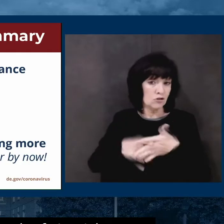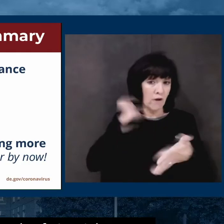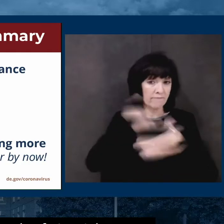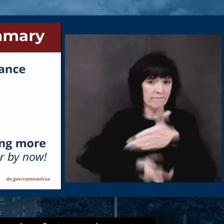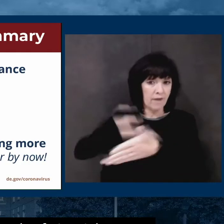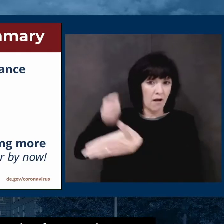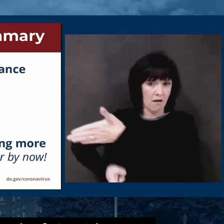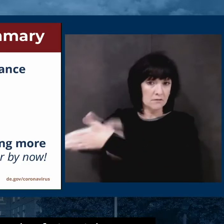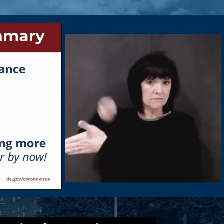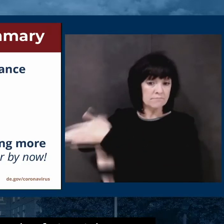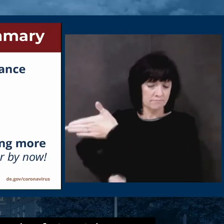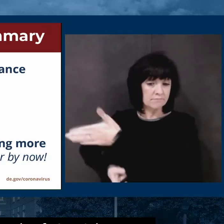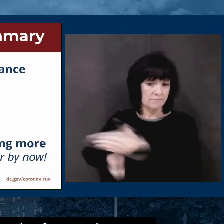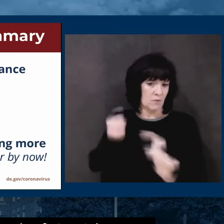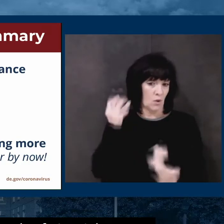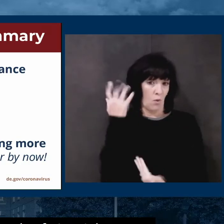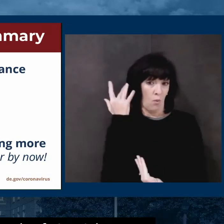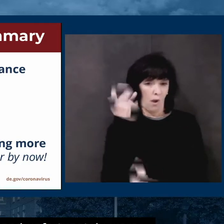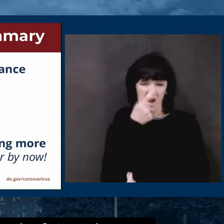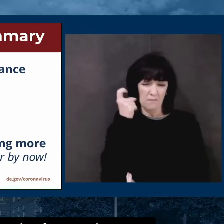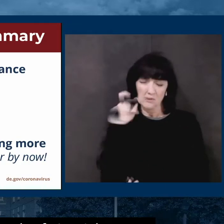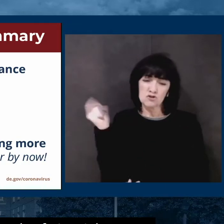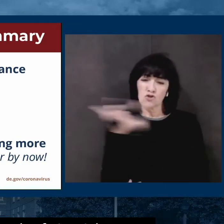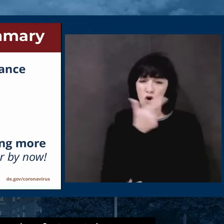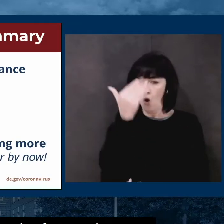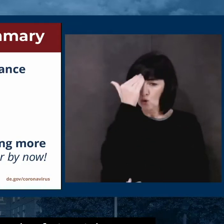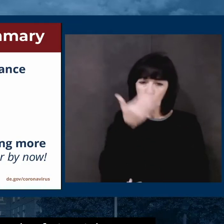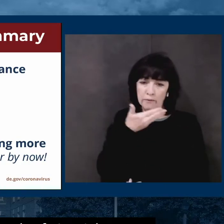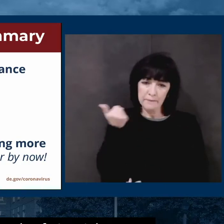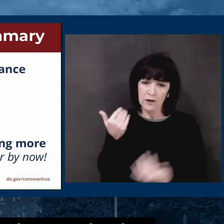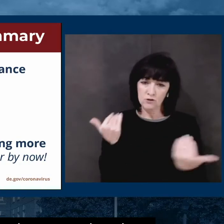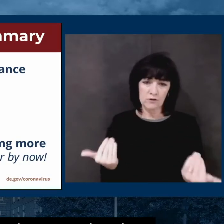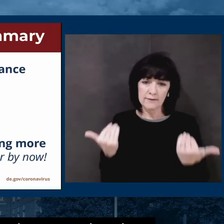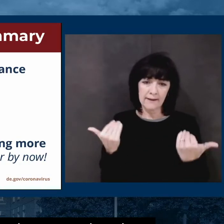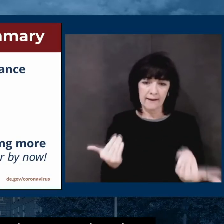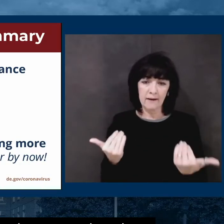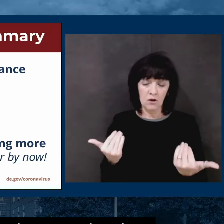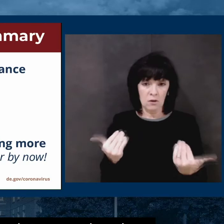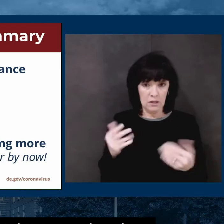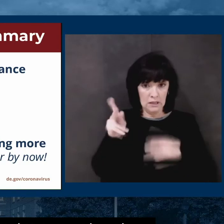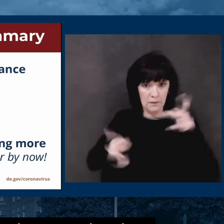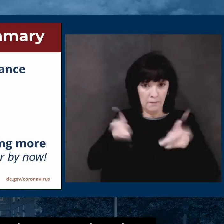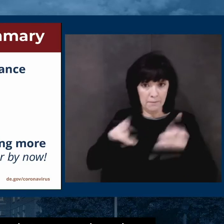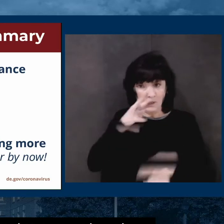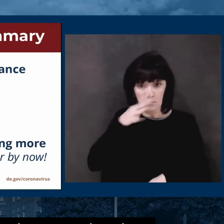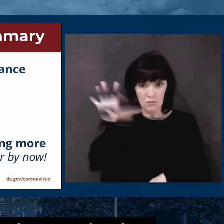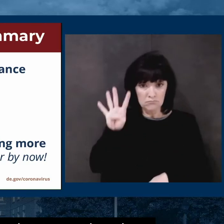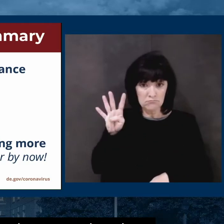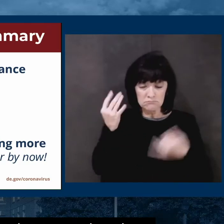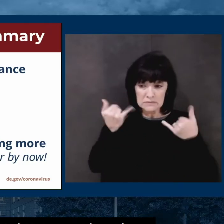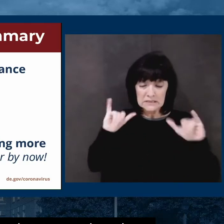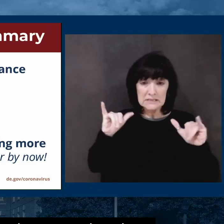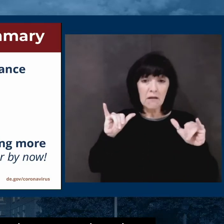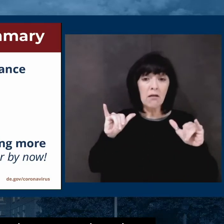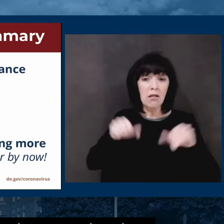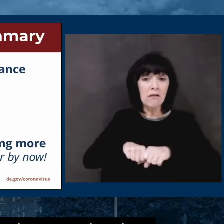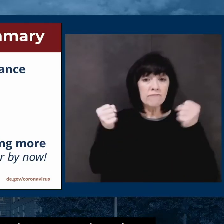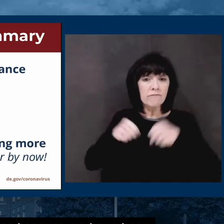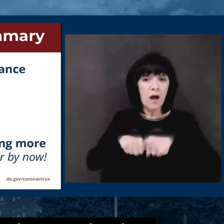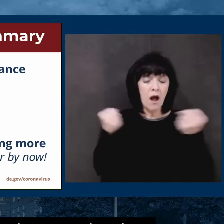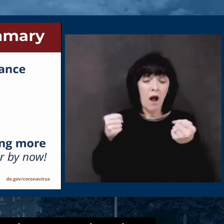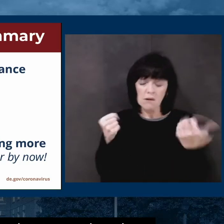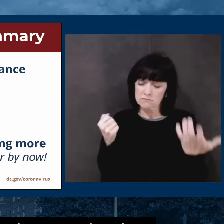have been doing this for so long, we really all should know better by now. Everybody knows they should be wearing their face covering. Everybody knows that 6